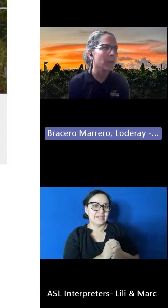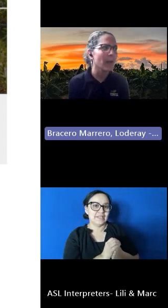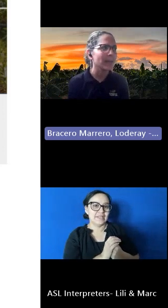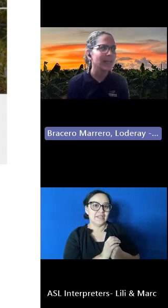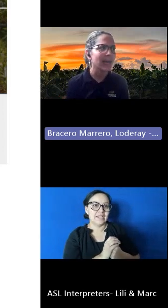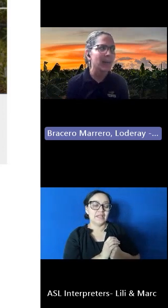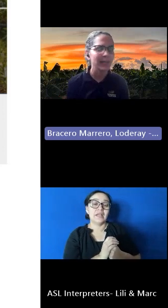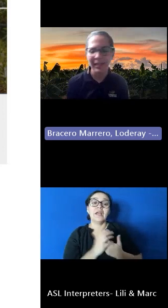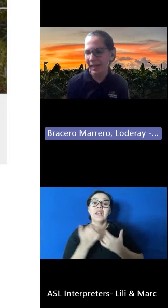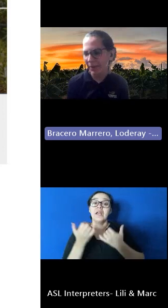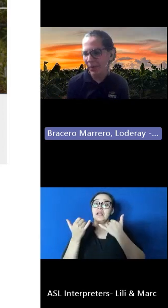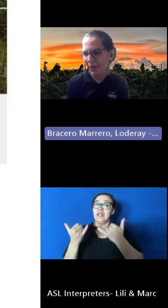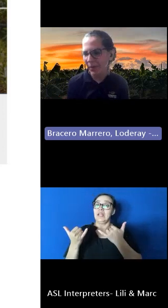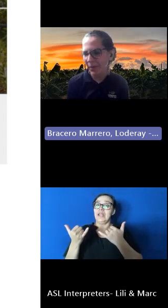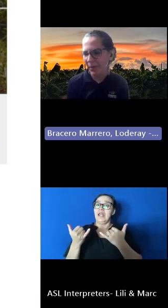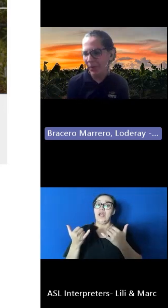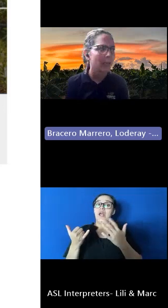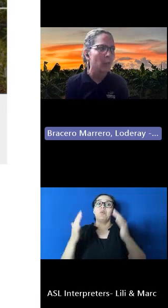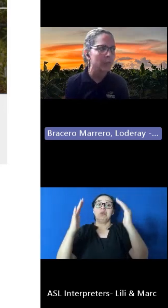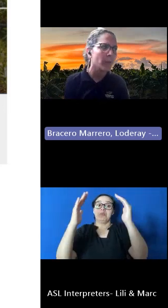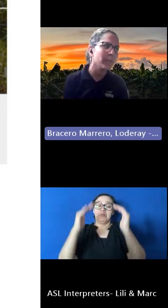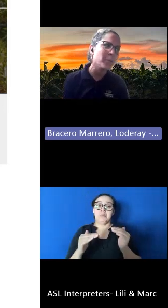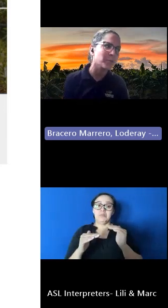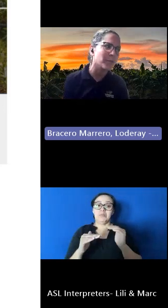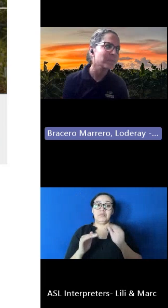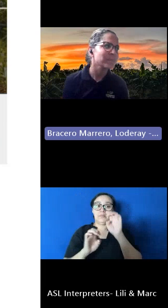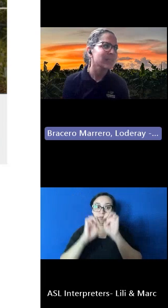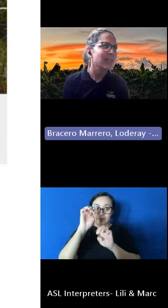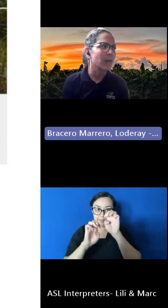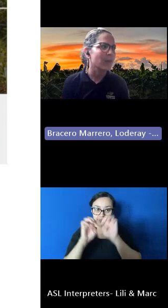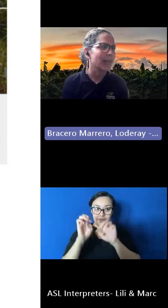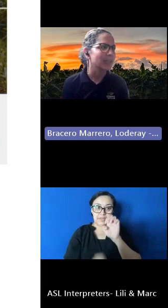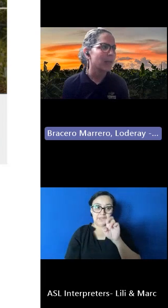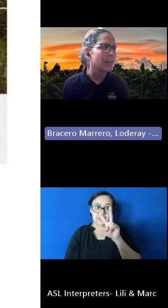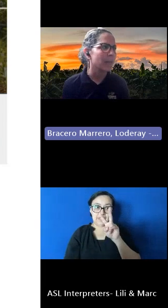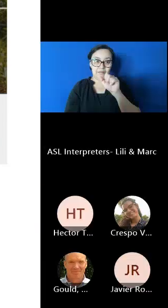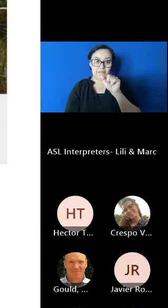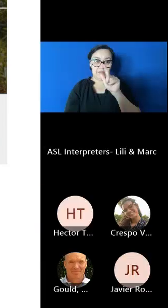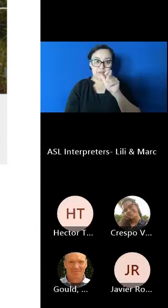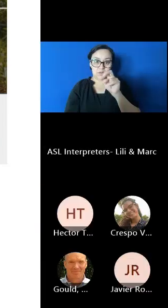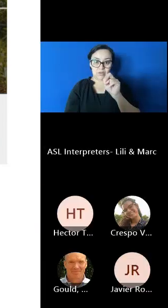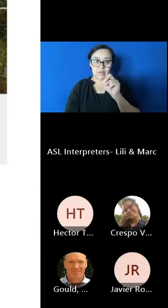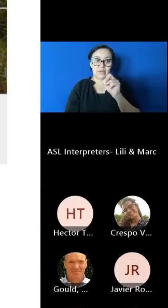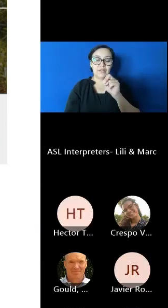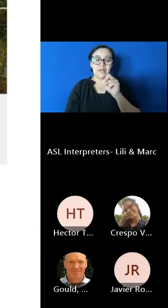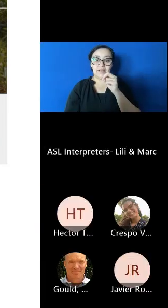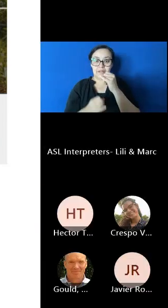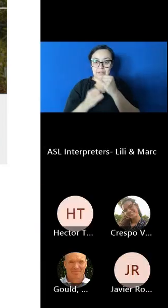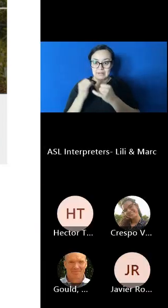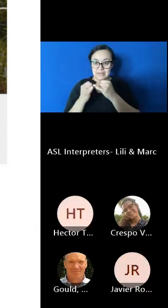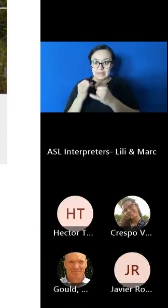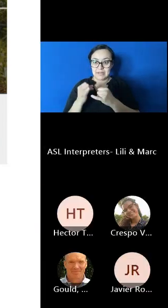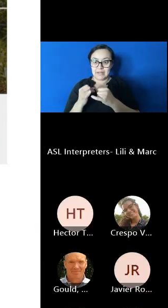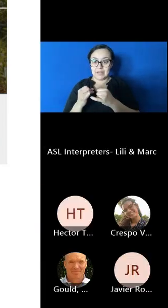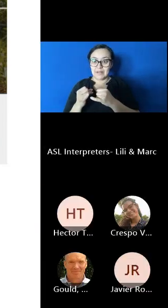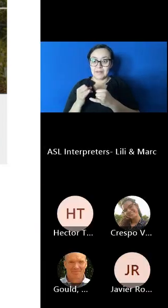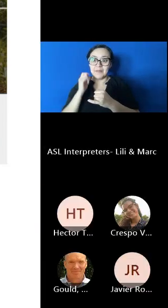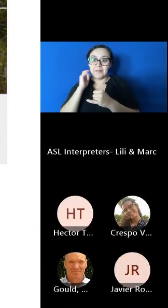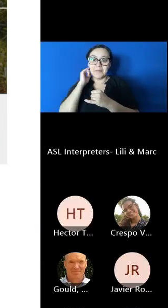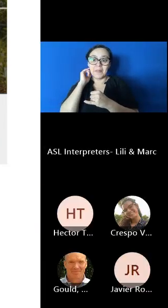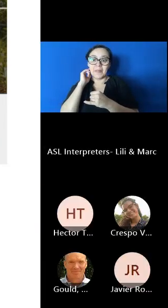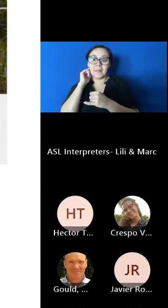sentiment. Thank you very much. Great. We're going to go to do the evaluation. Silmari is going to share